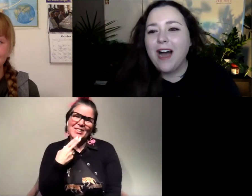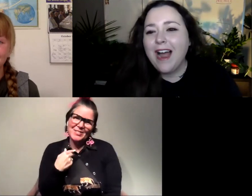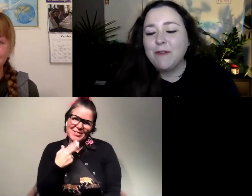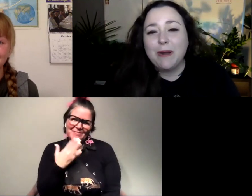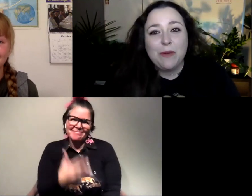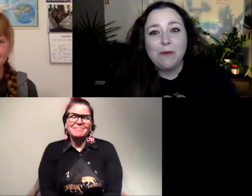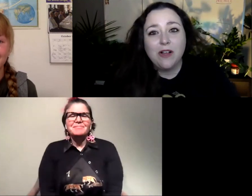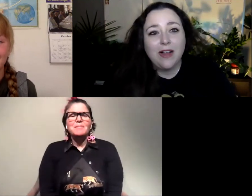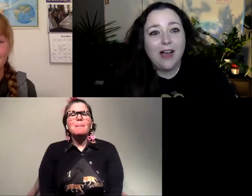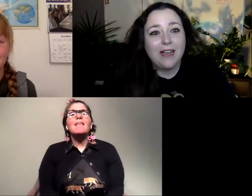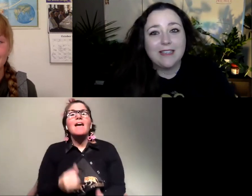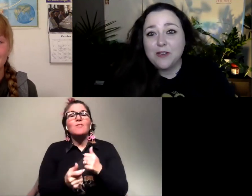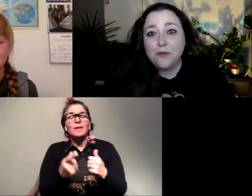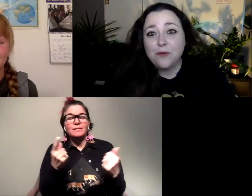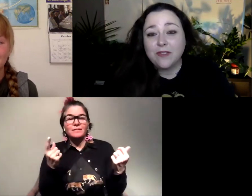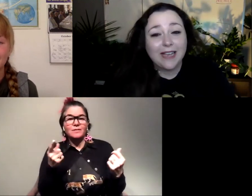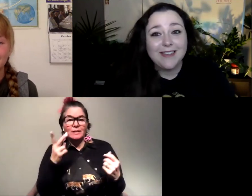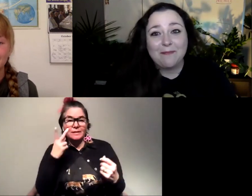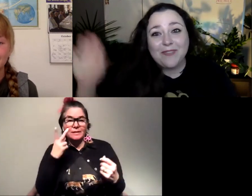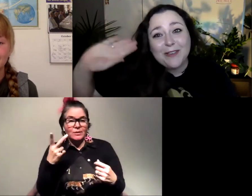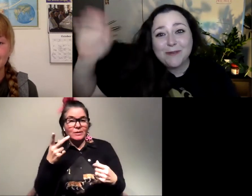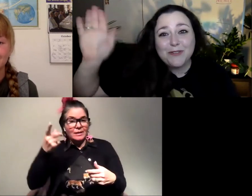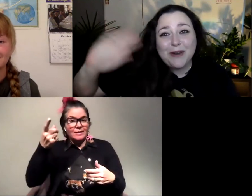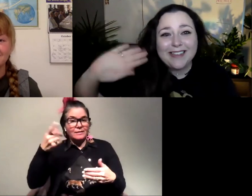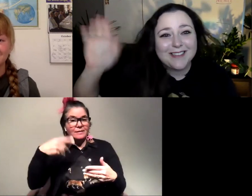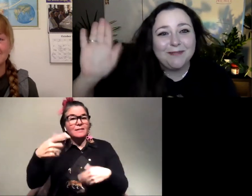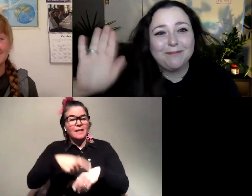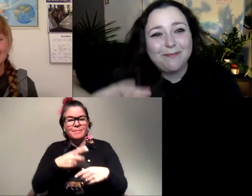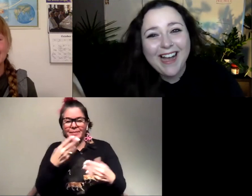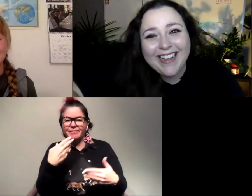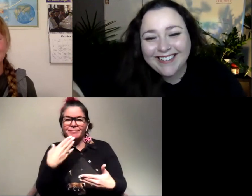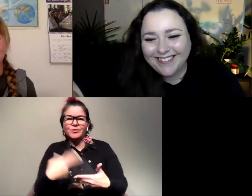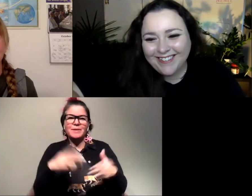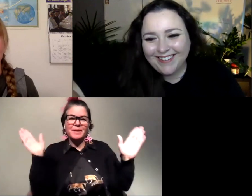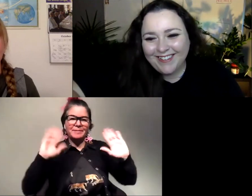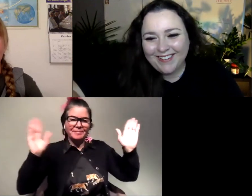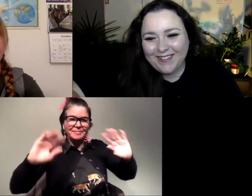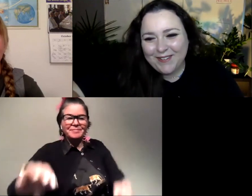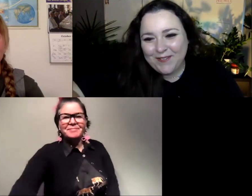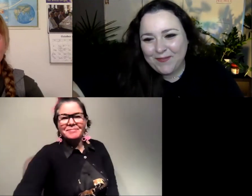everybody, we will see you next time. Thank you so much for joining us. Bye.